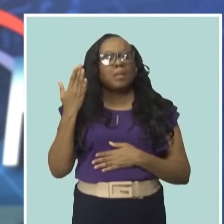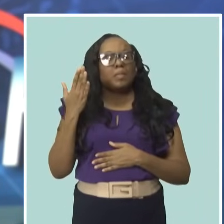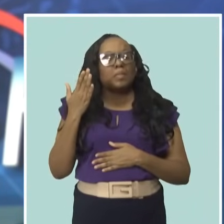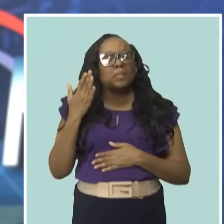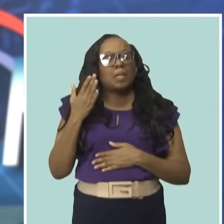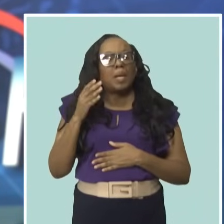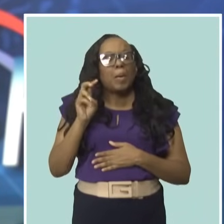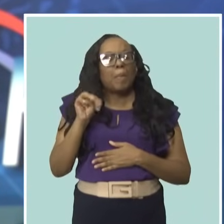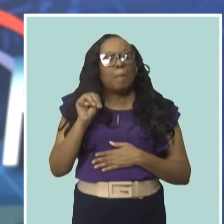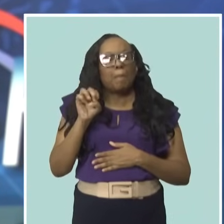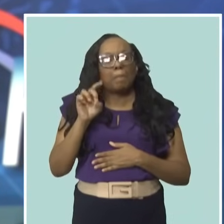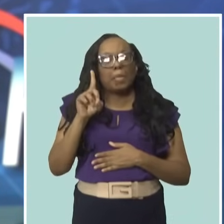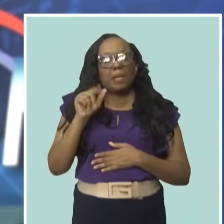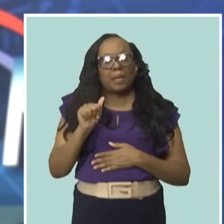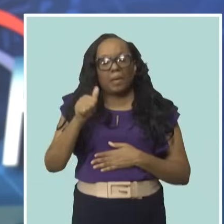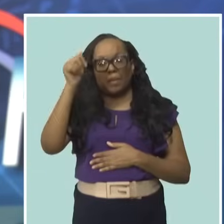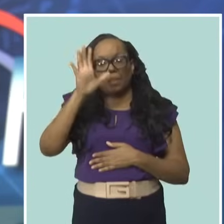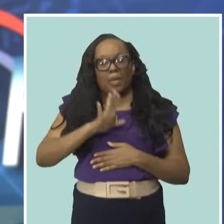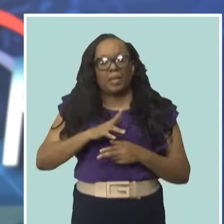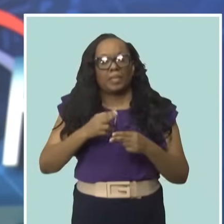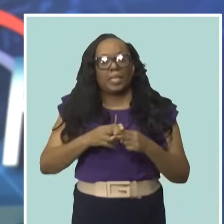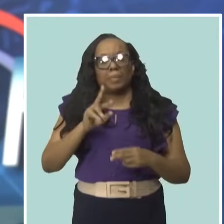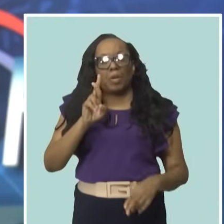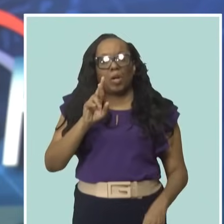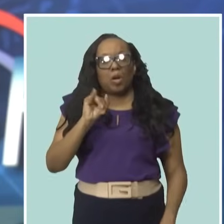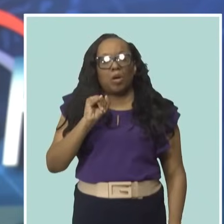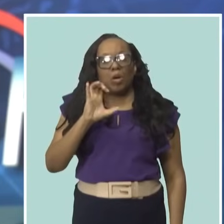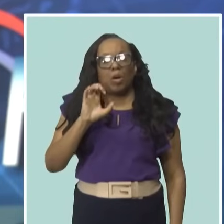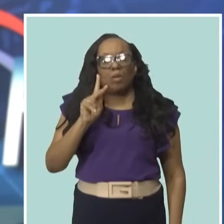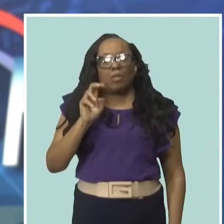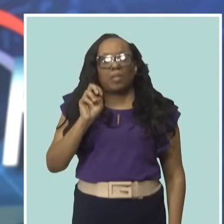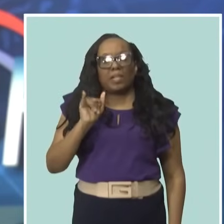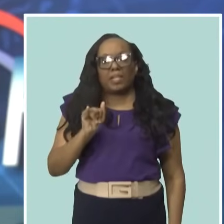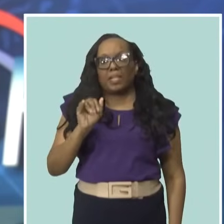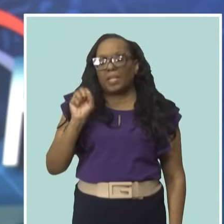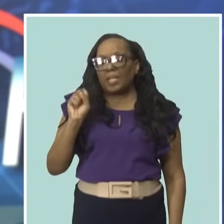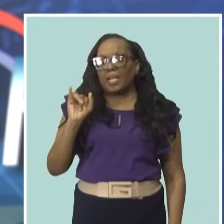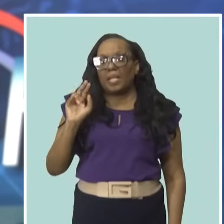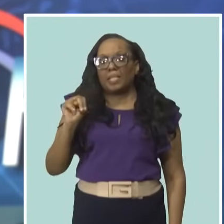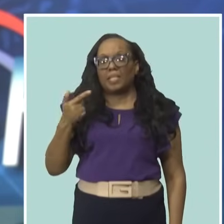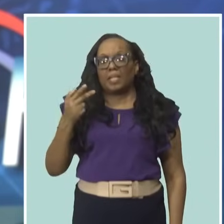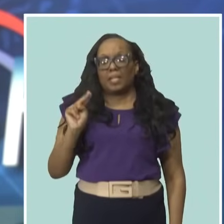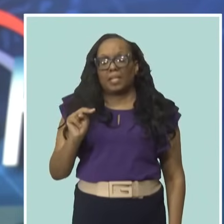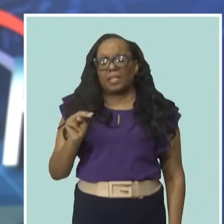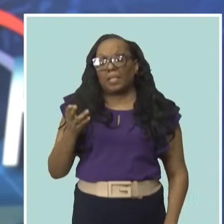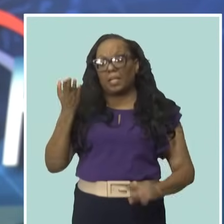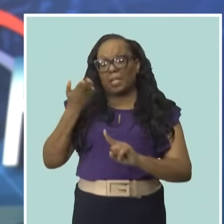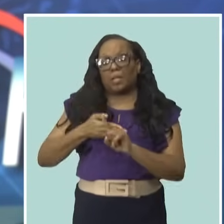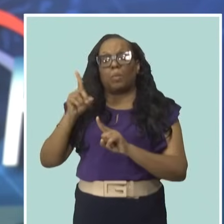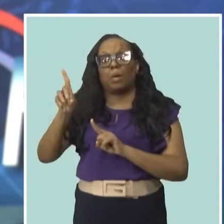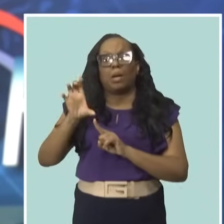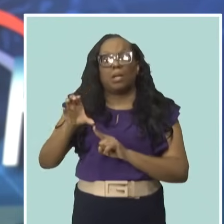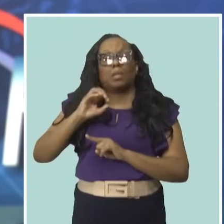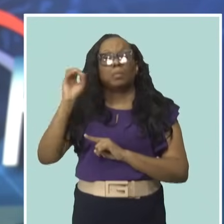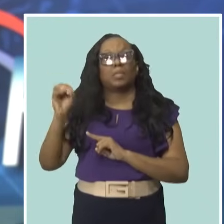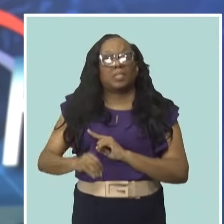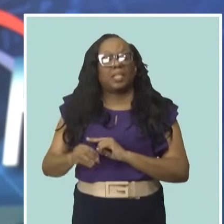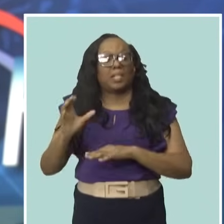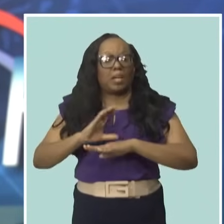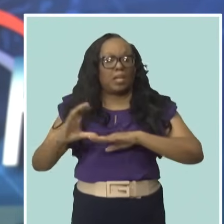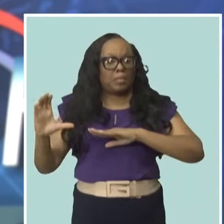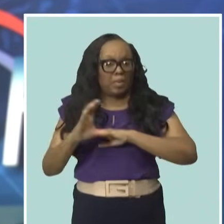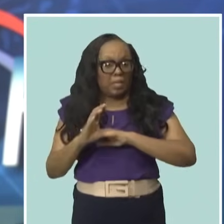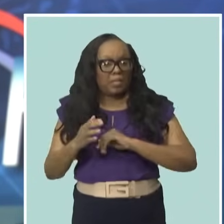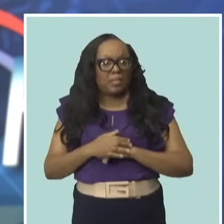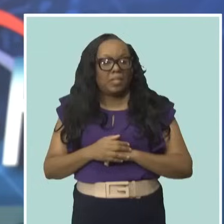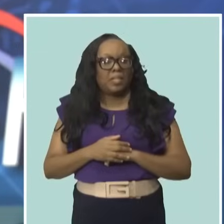Ricky Singh as a 100% Caribbean journalist. She says, like many of his counterparts, Mr. Singh had his roots in